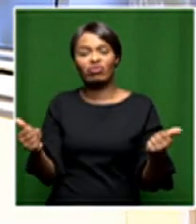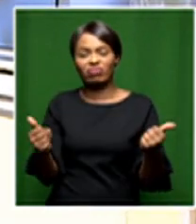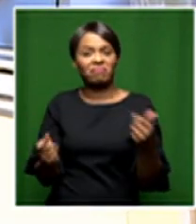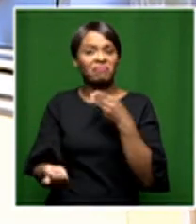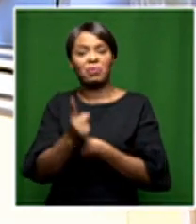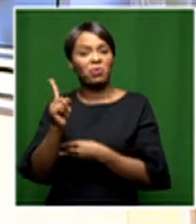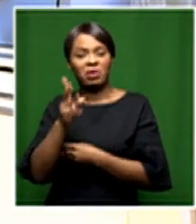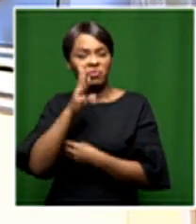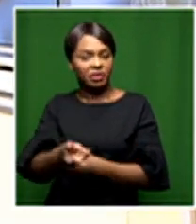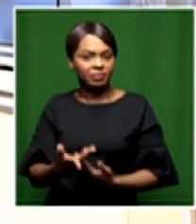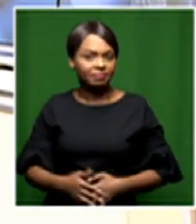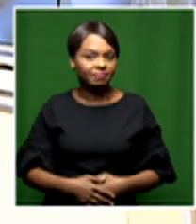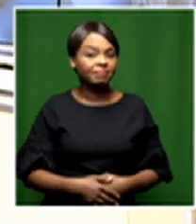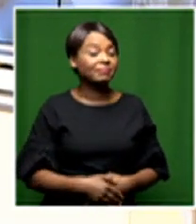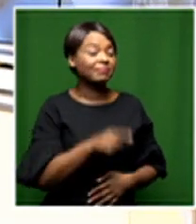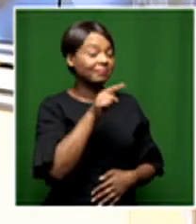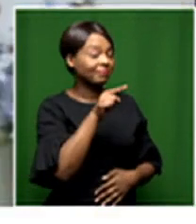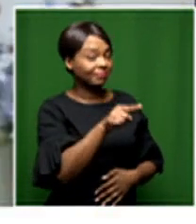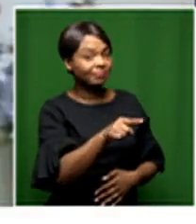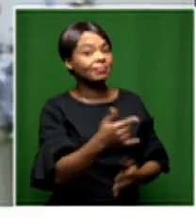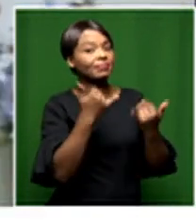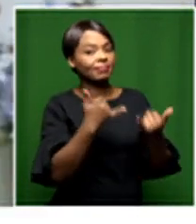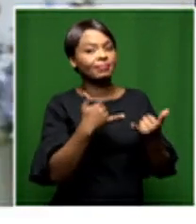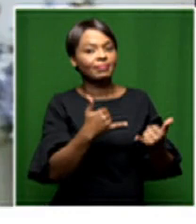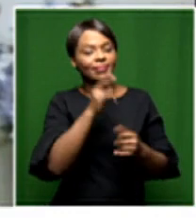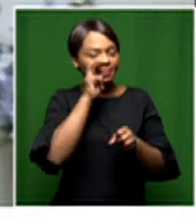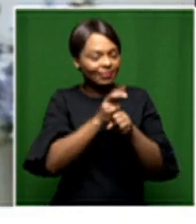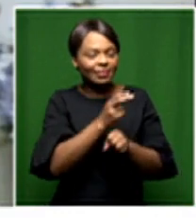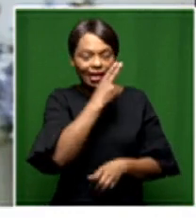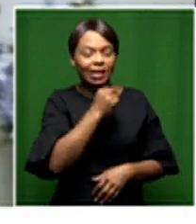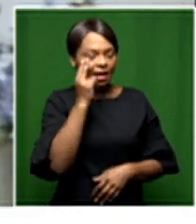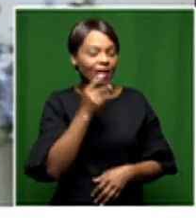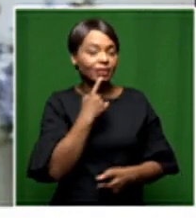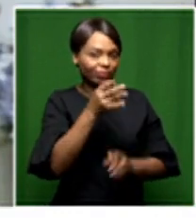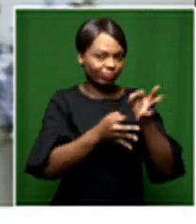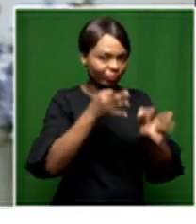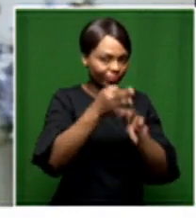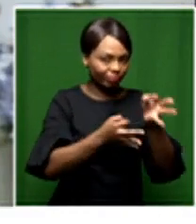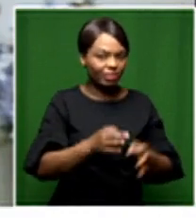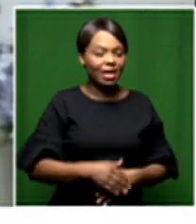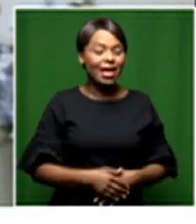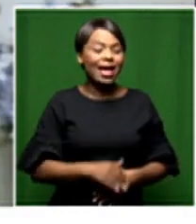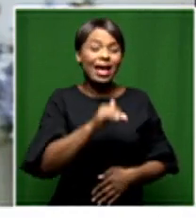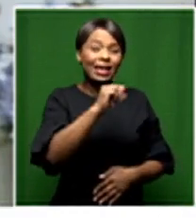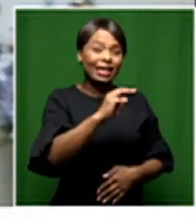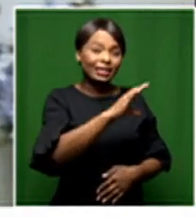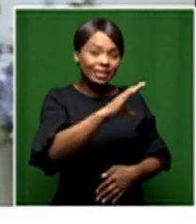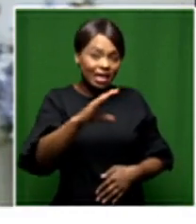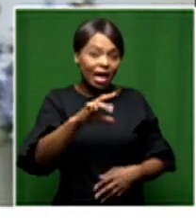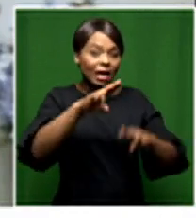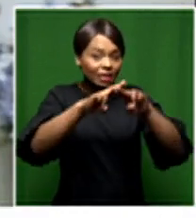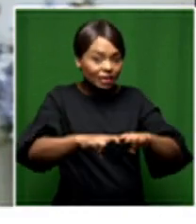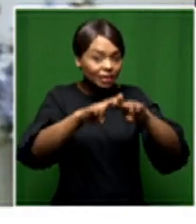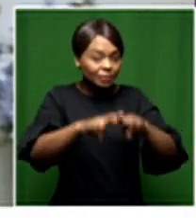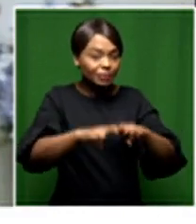It is egg on the face, to put it lightly, because the ANC so much depends